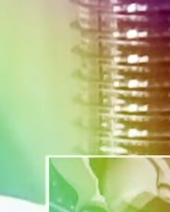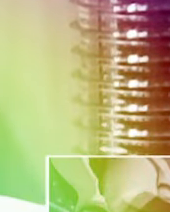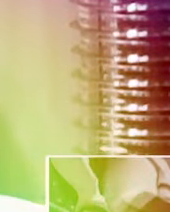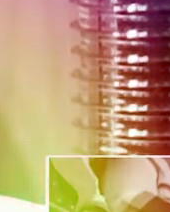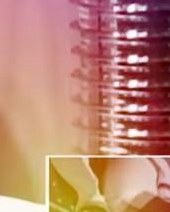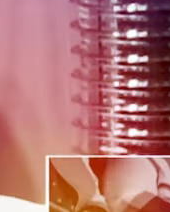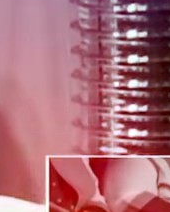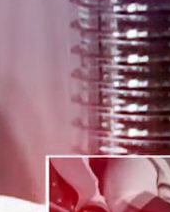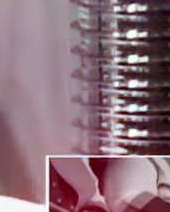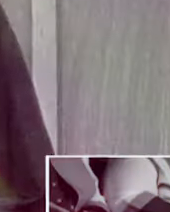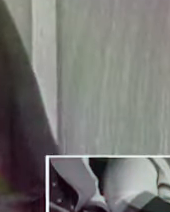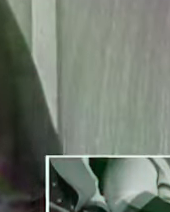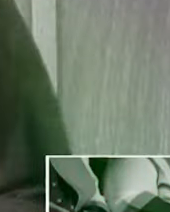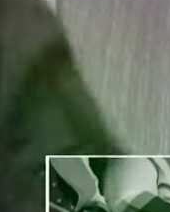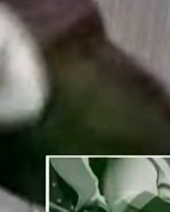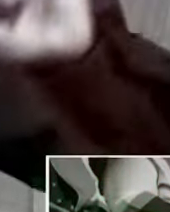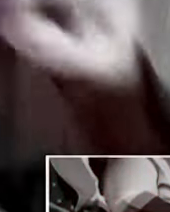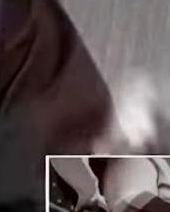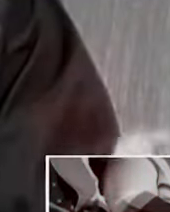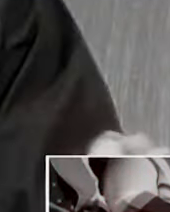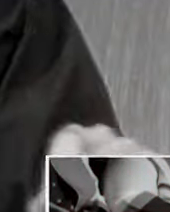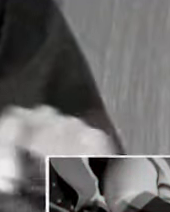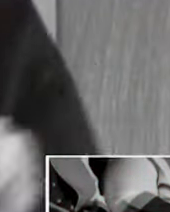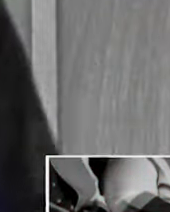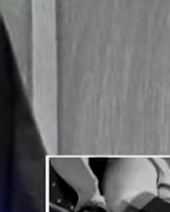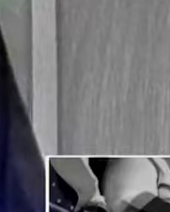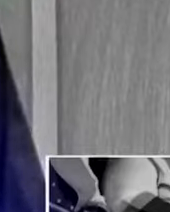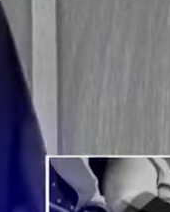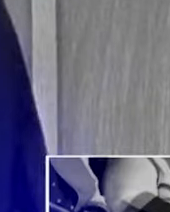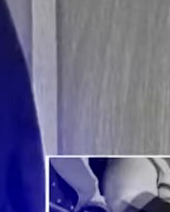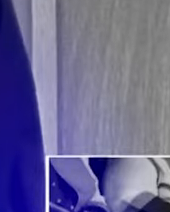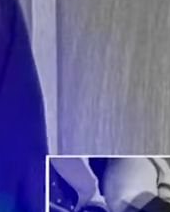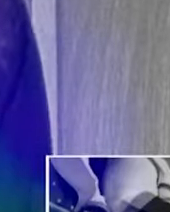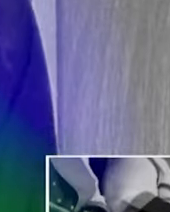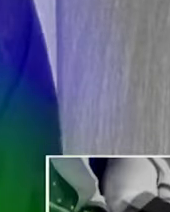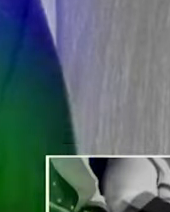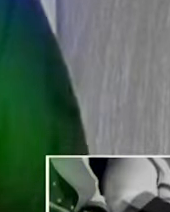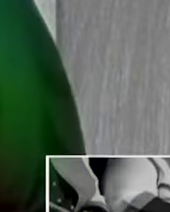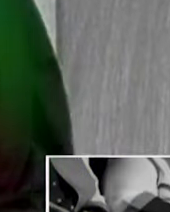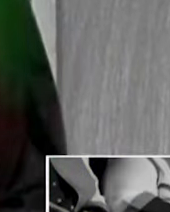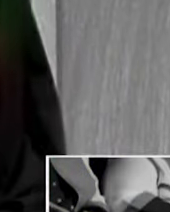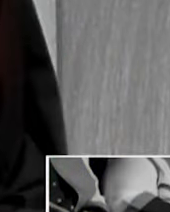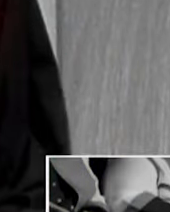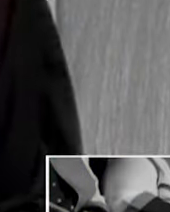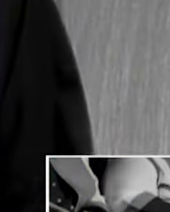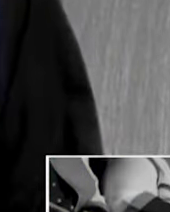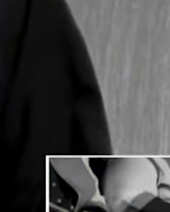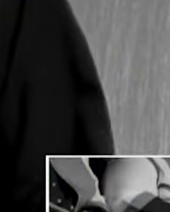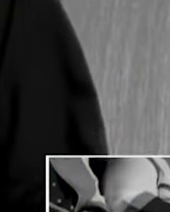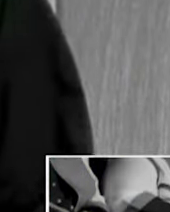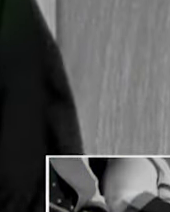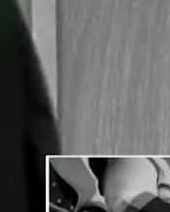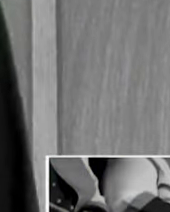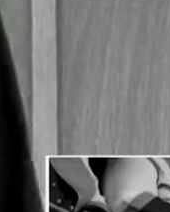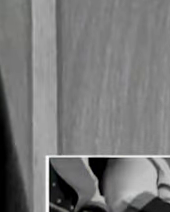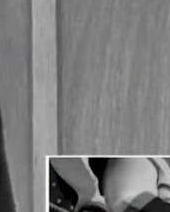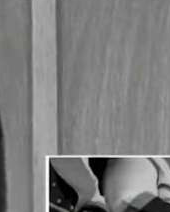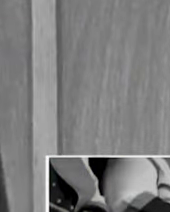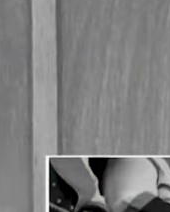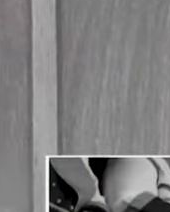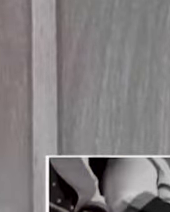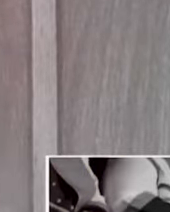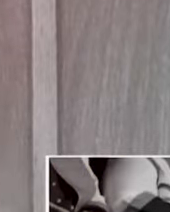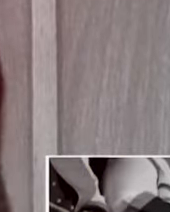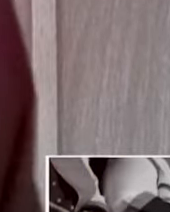take it and how we take it, and whether it's grape juice or wine, or whether you dip it or it's placed on your tongue, or you drink